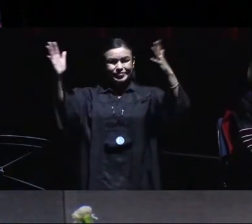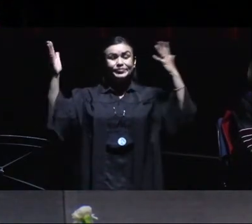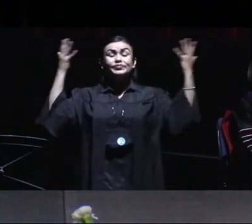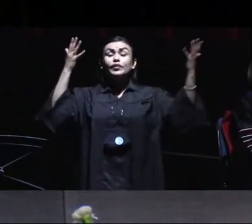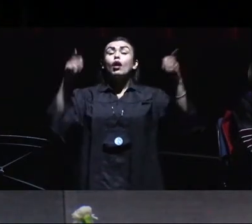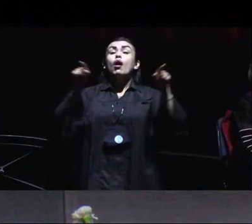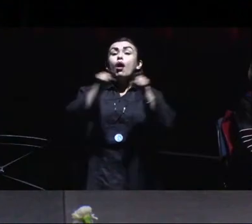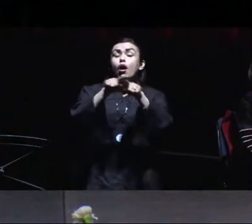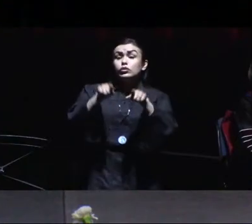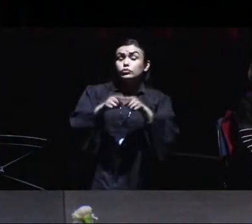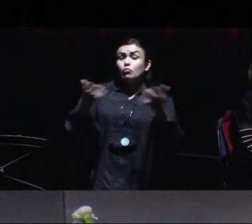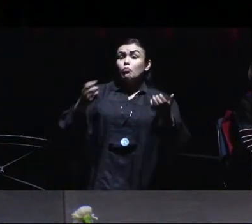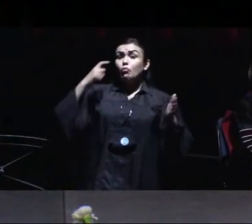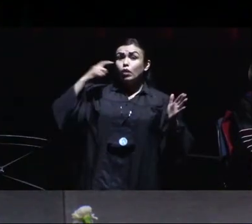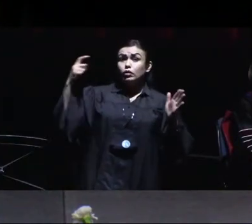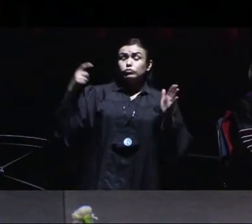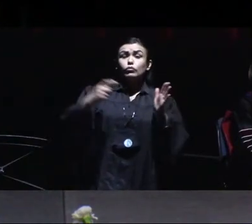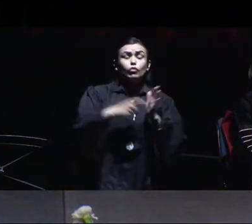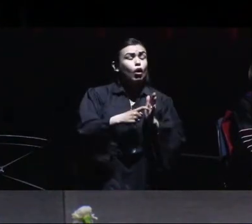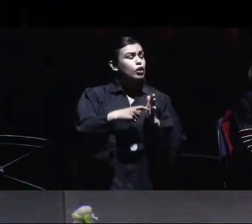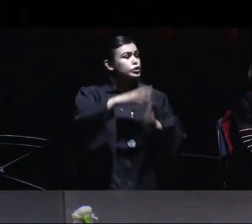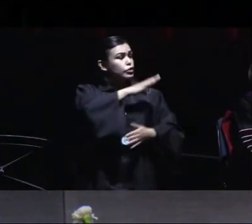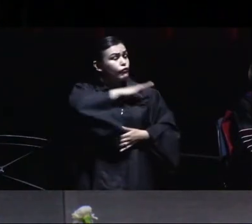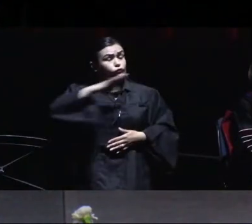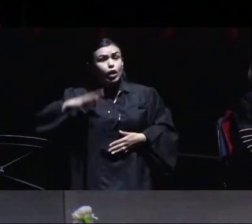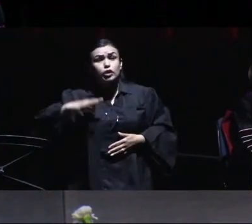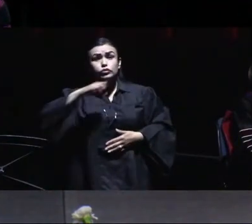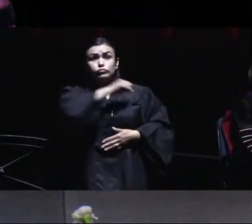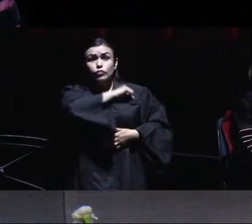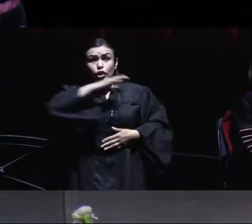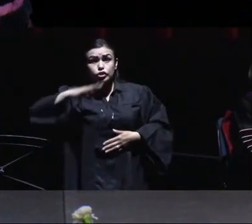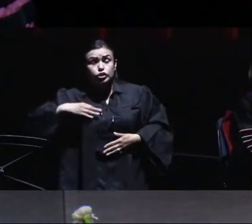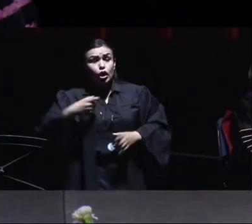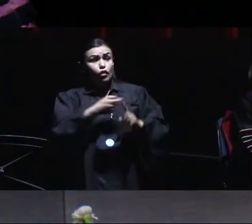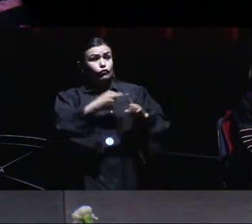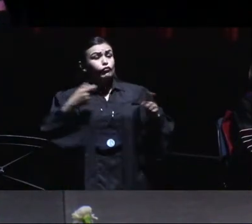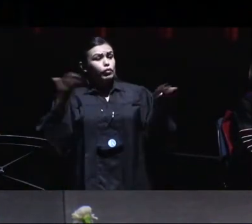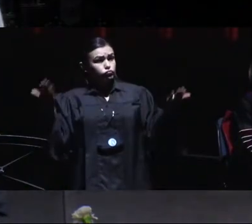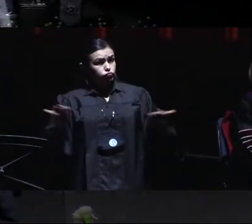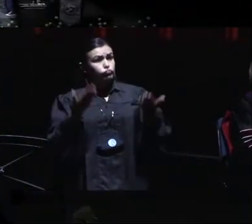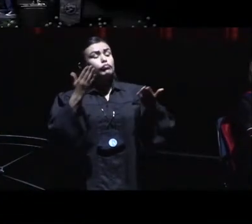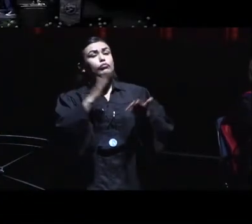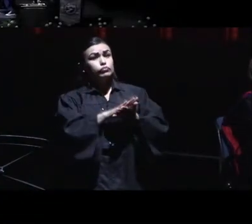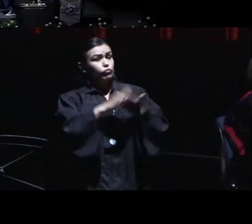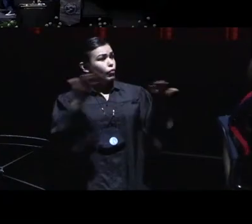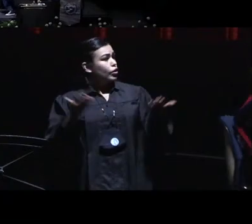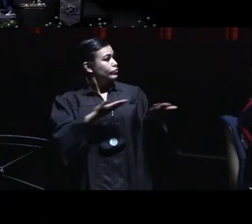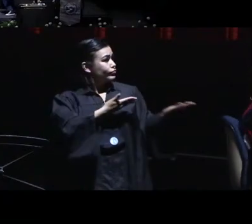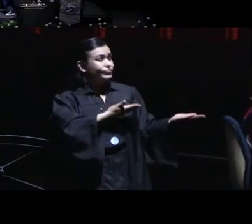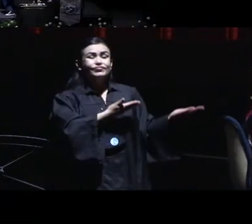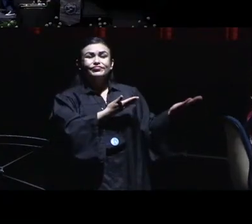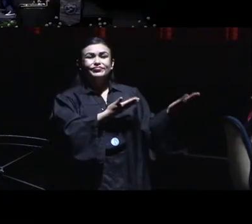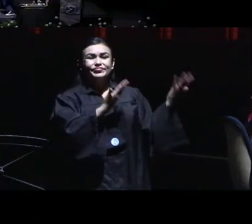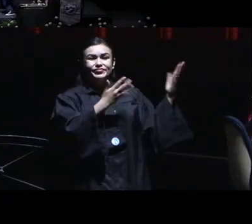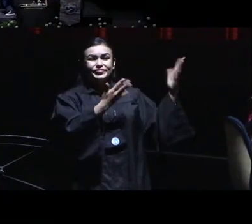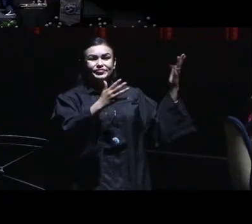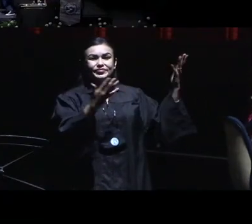I would also like to acknowledge the faculty and staff members from the institution that are present.